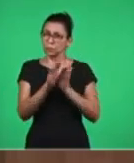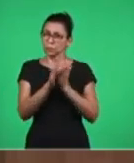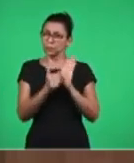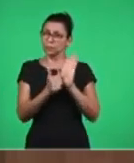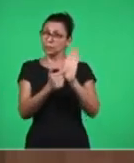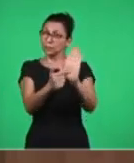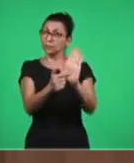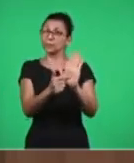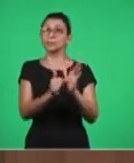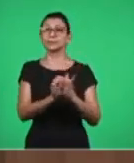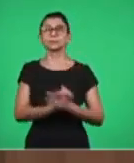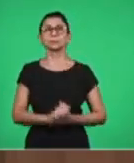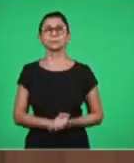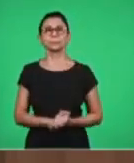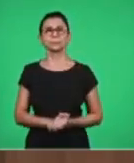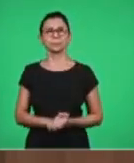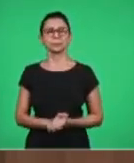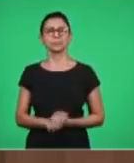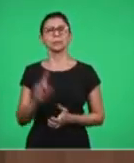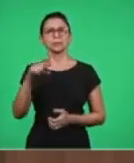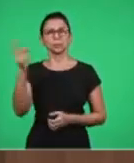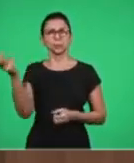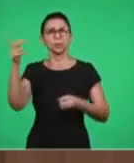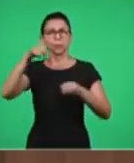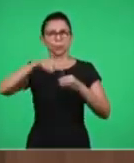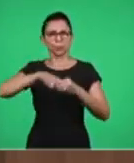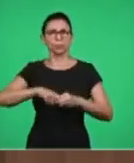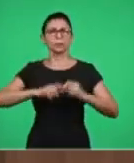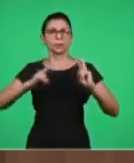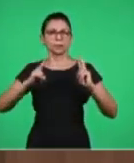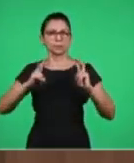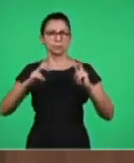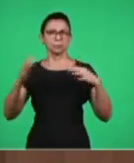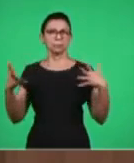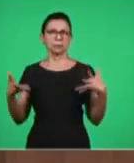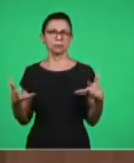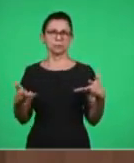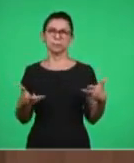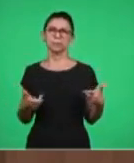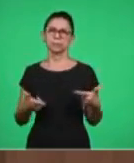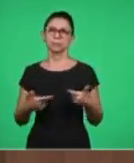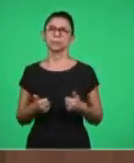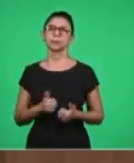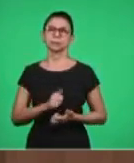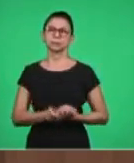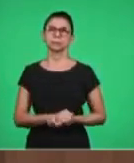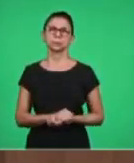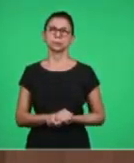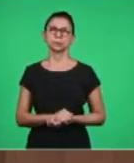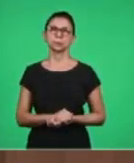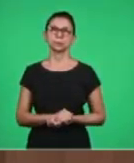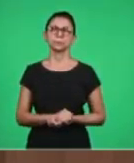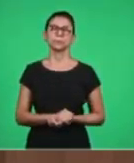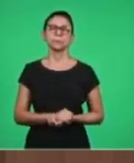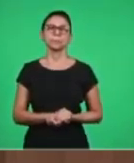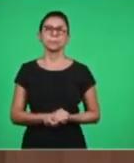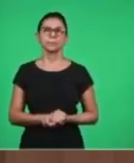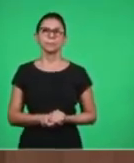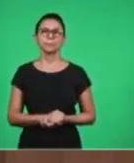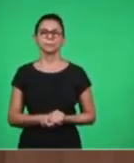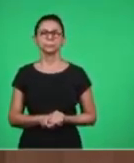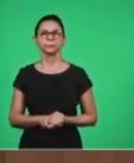to this. And then we're going to go back to this topic, because it is a wonderful topic. And I want